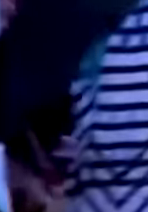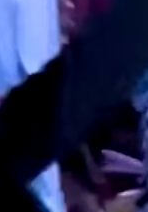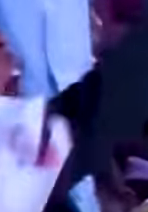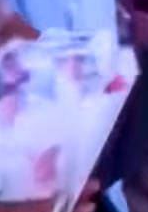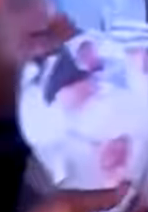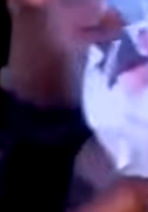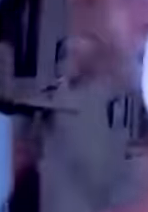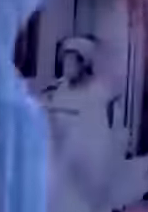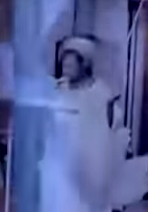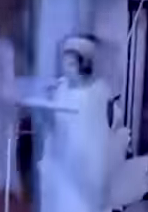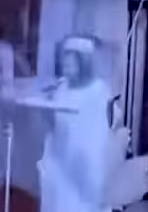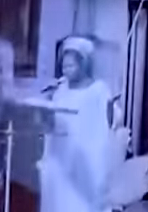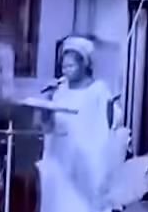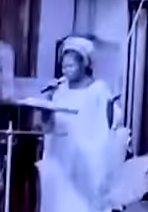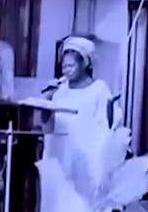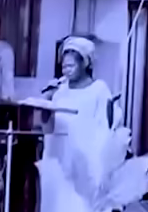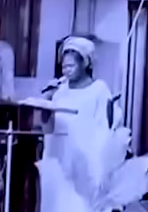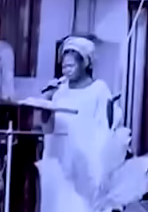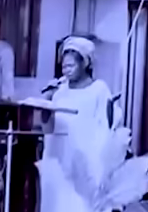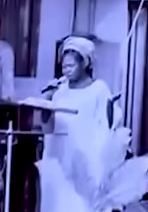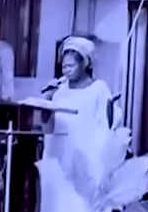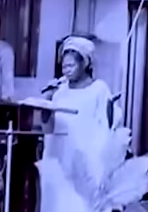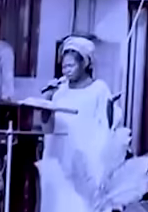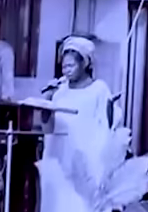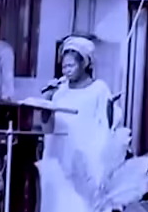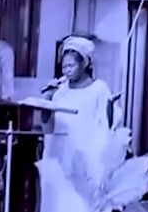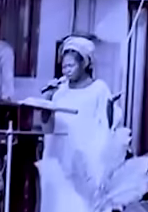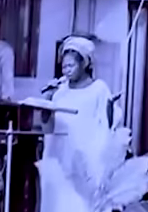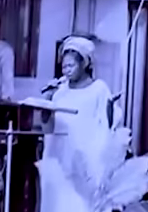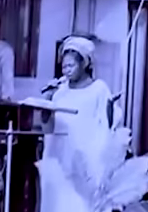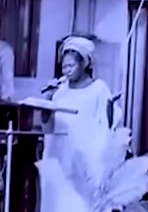Ah, Jesus.